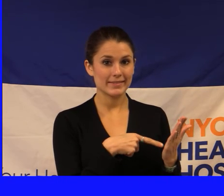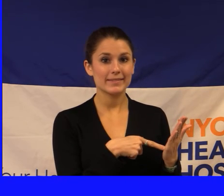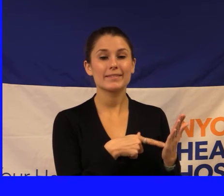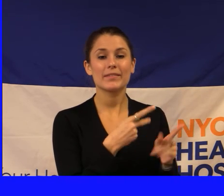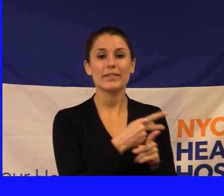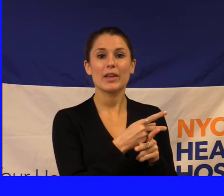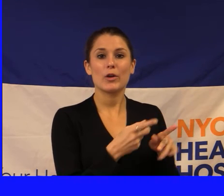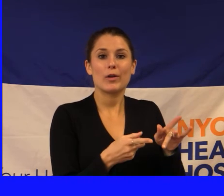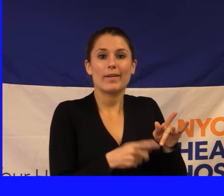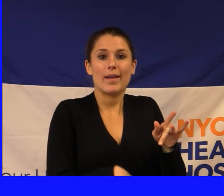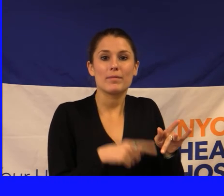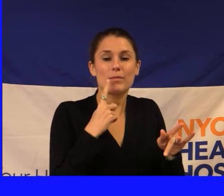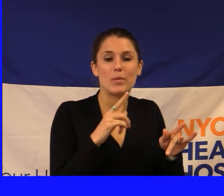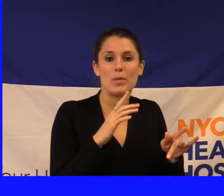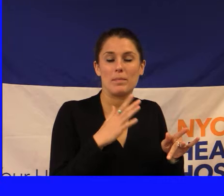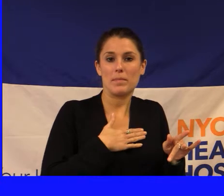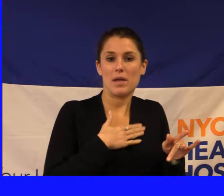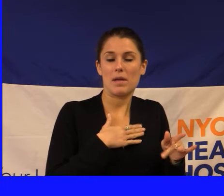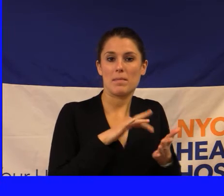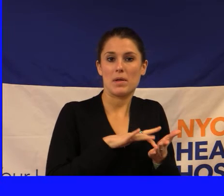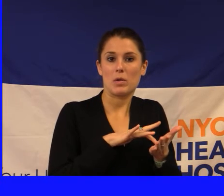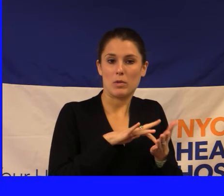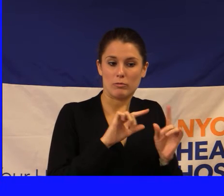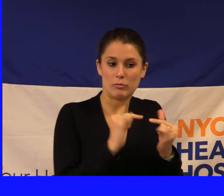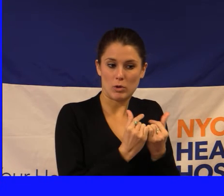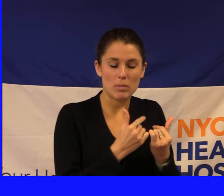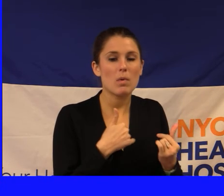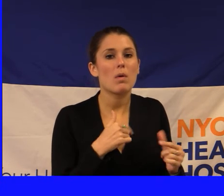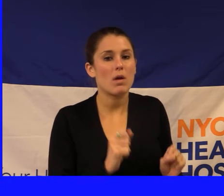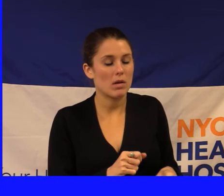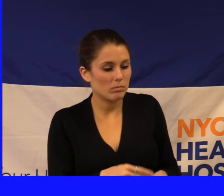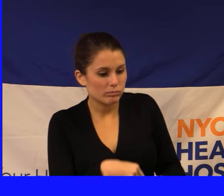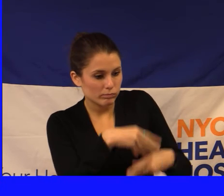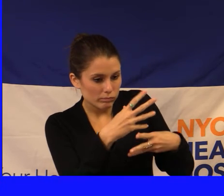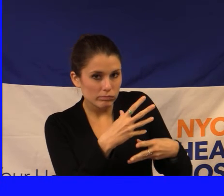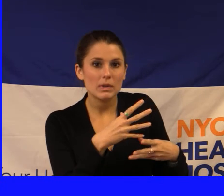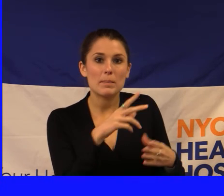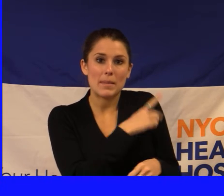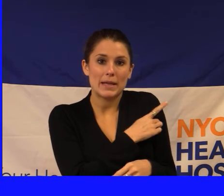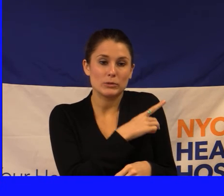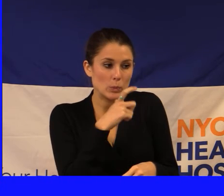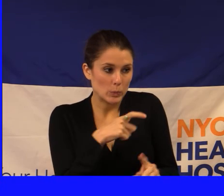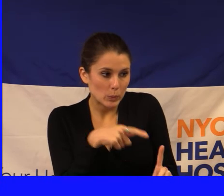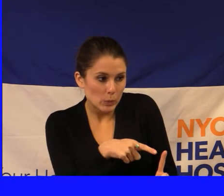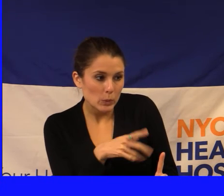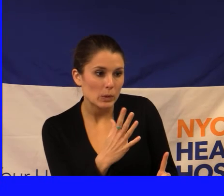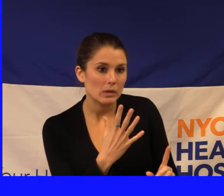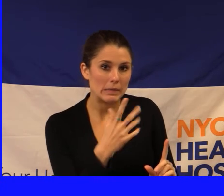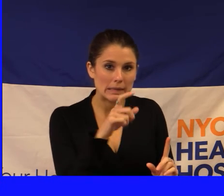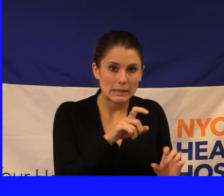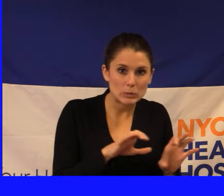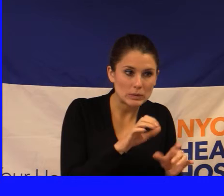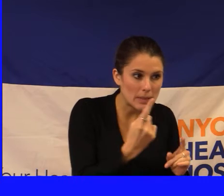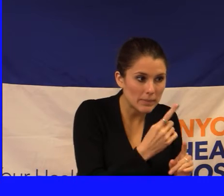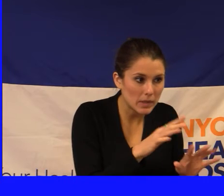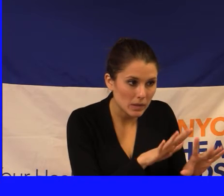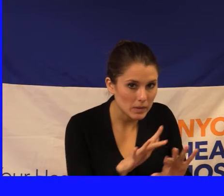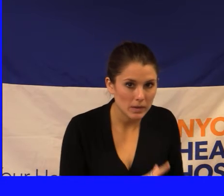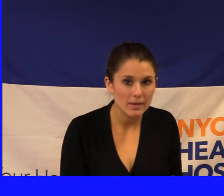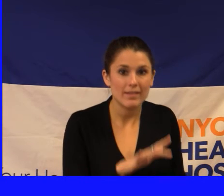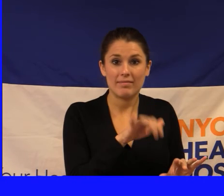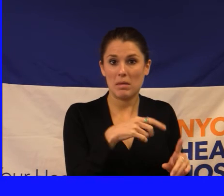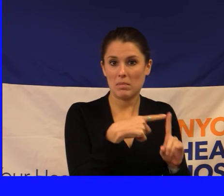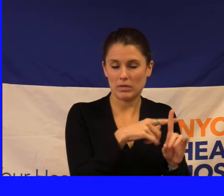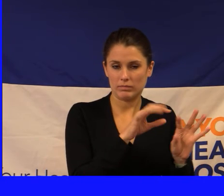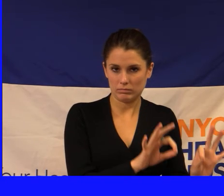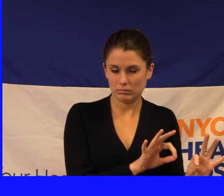my medical group and get to look up and identify who are the patients where I need to do something. That's the positive. But I